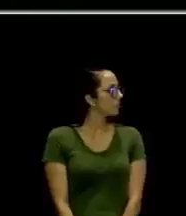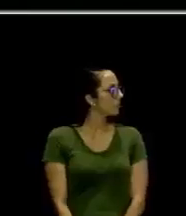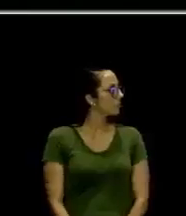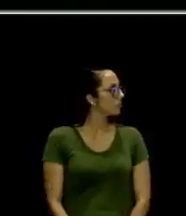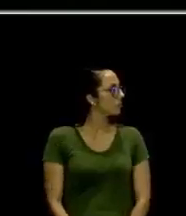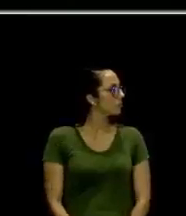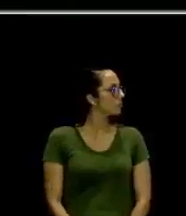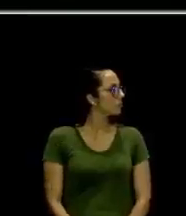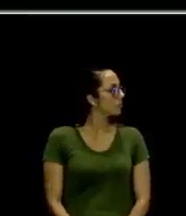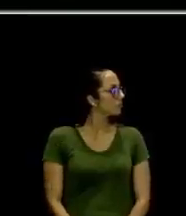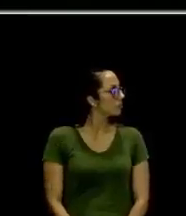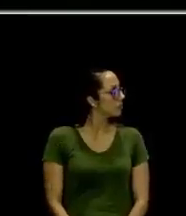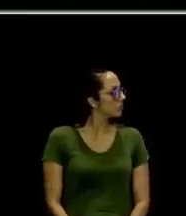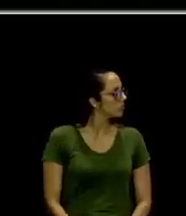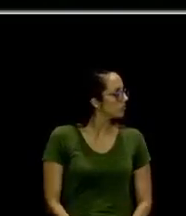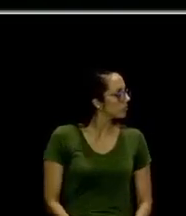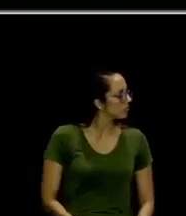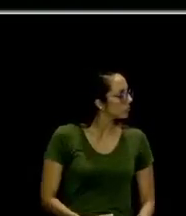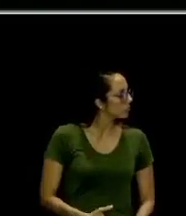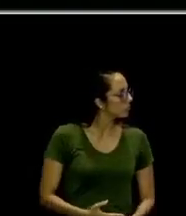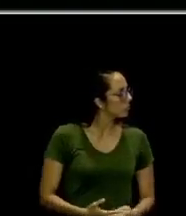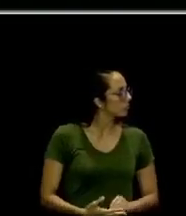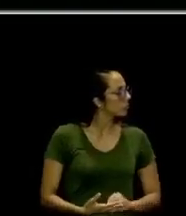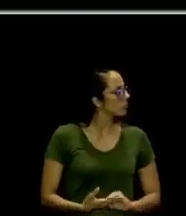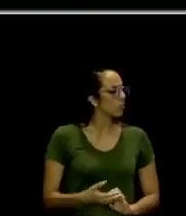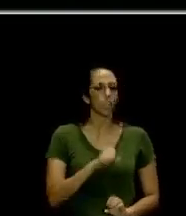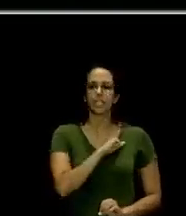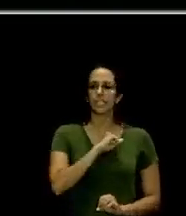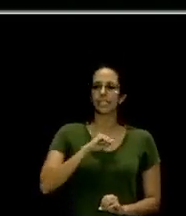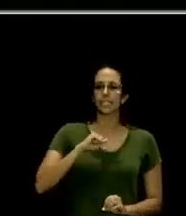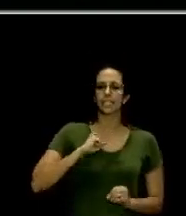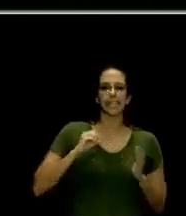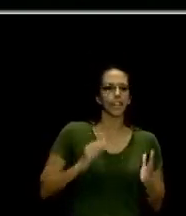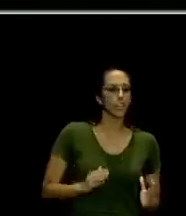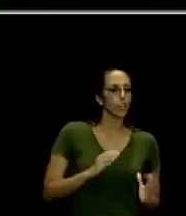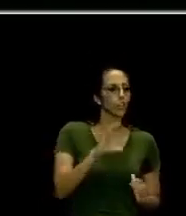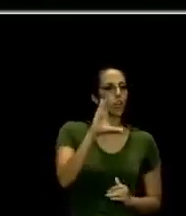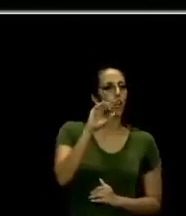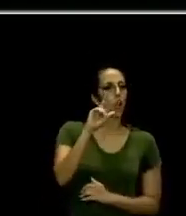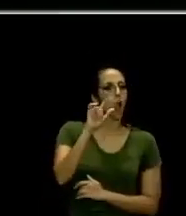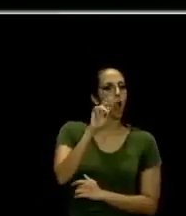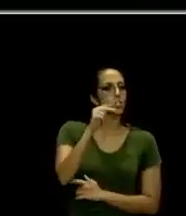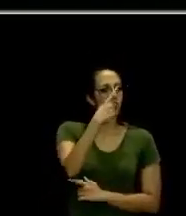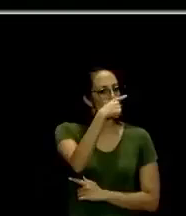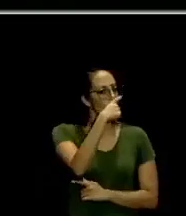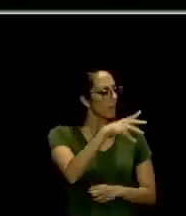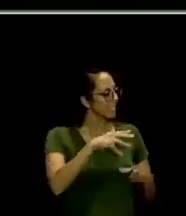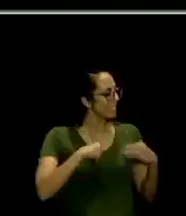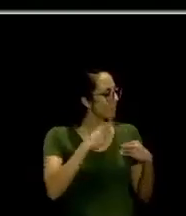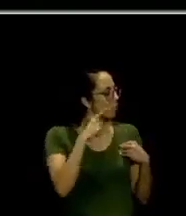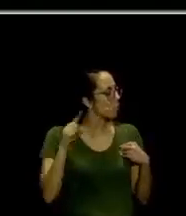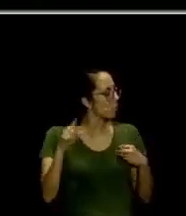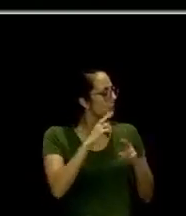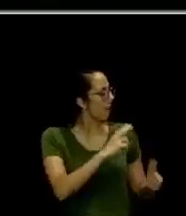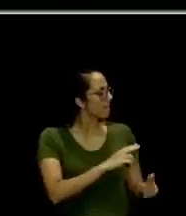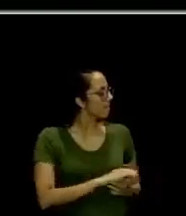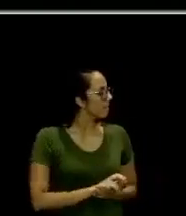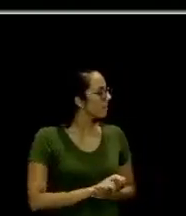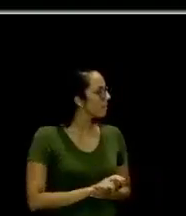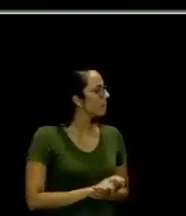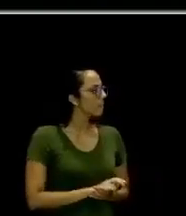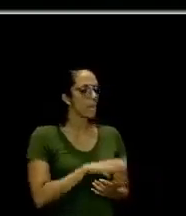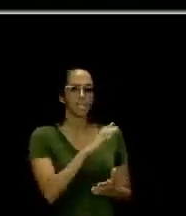I'm going to ask Senator Collins if he would accept it on her behalf. As her